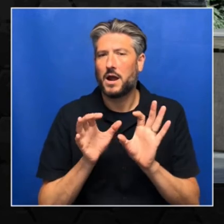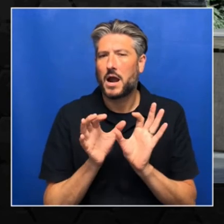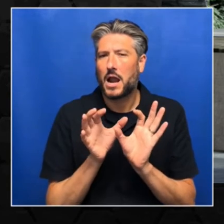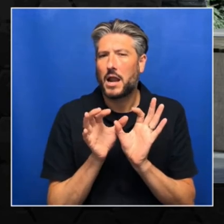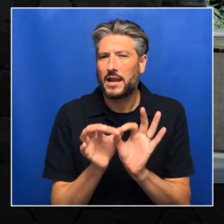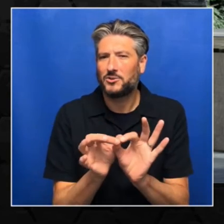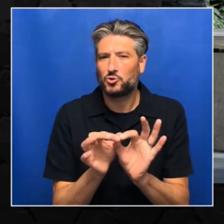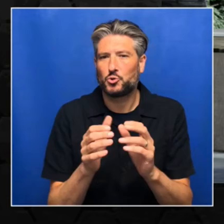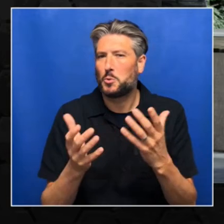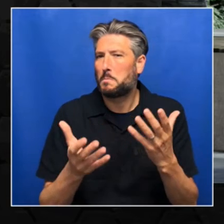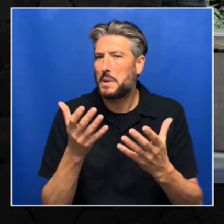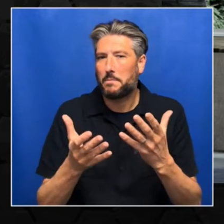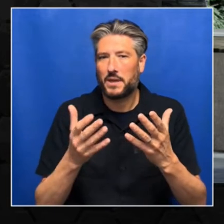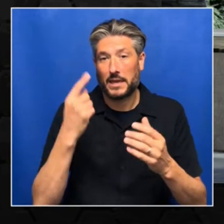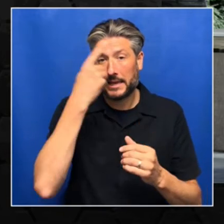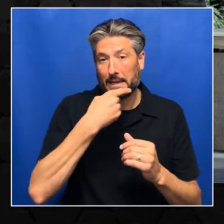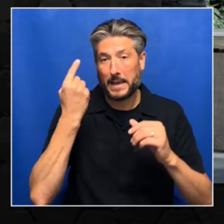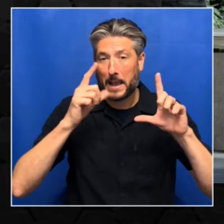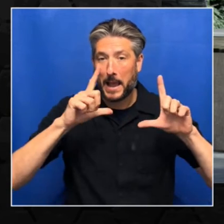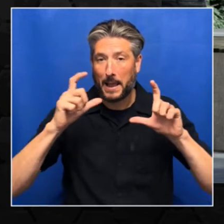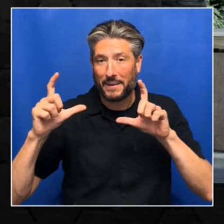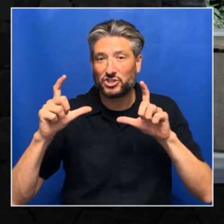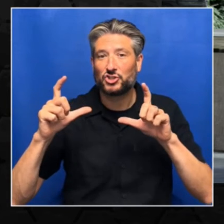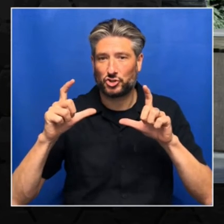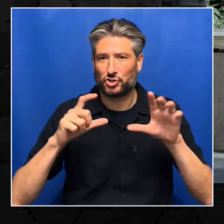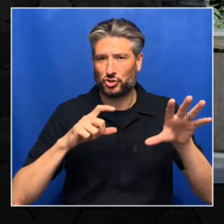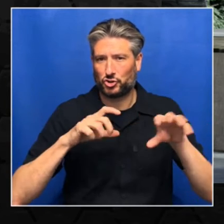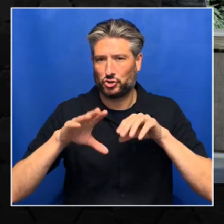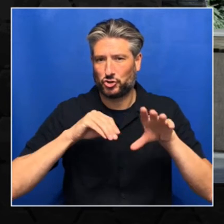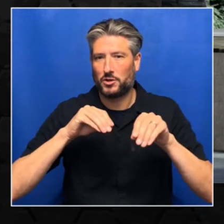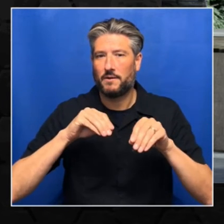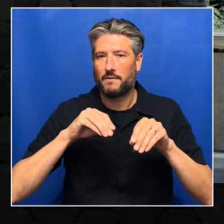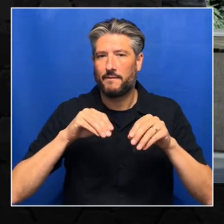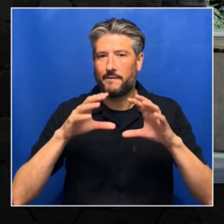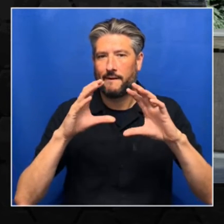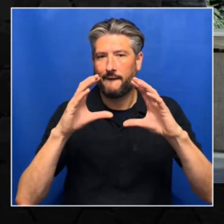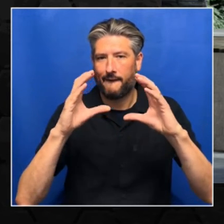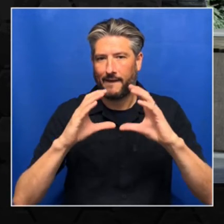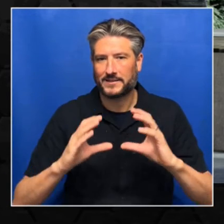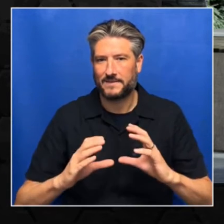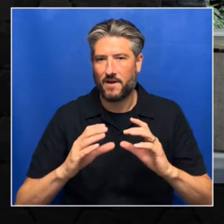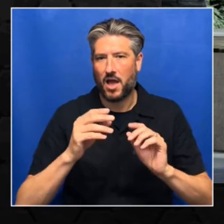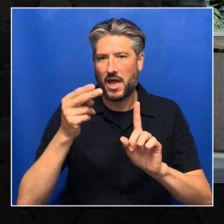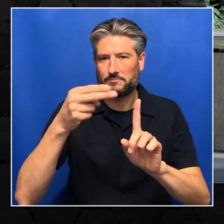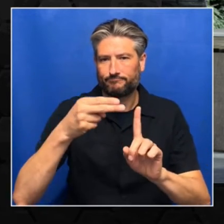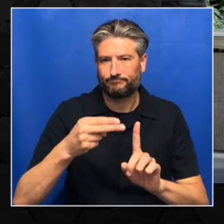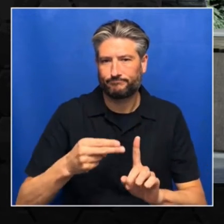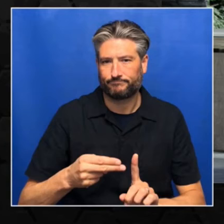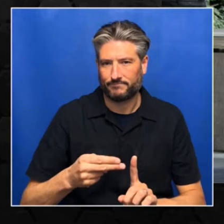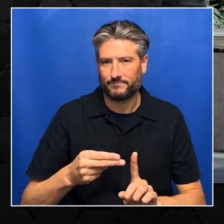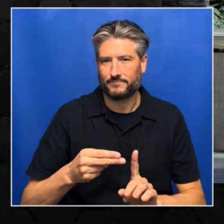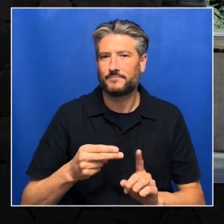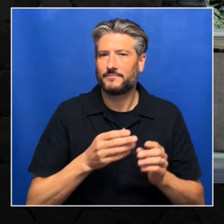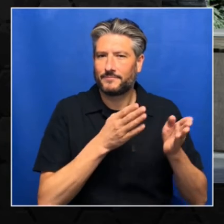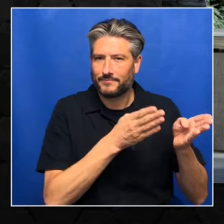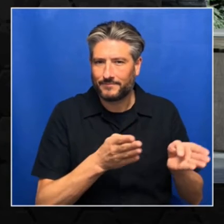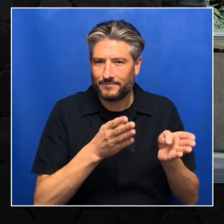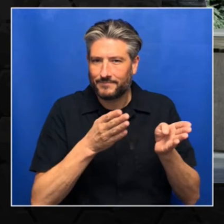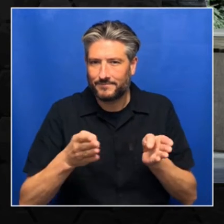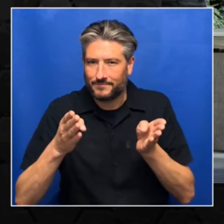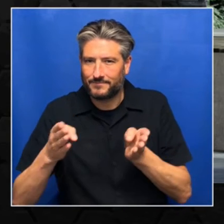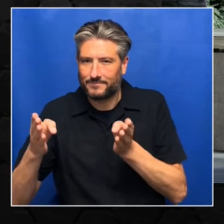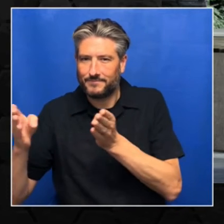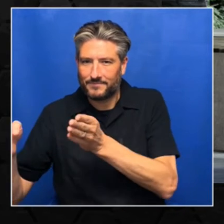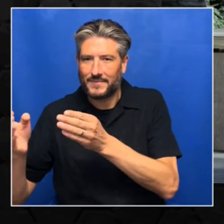audio classification. So yes, it may need some basic knowledge of data and data analytics, what is machine